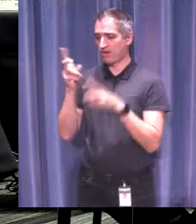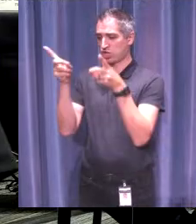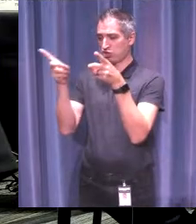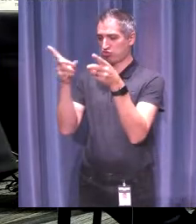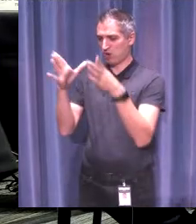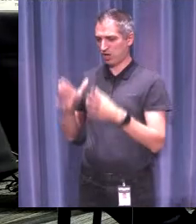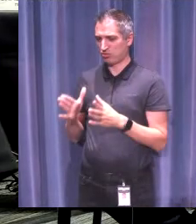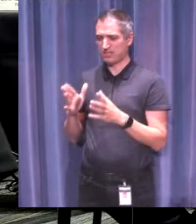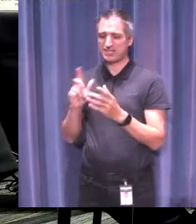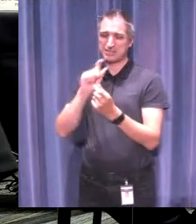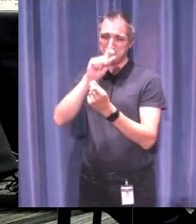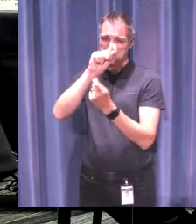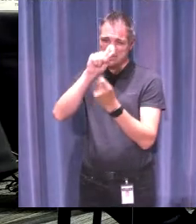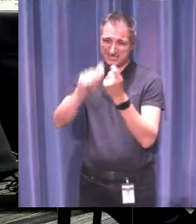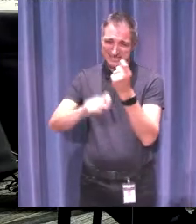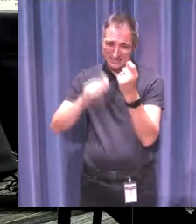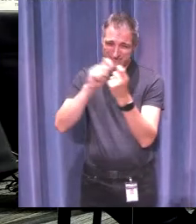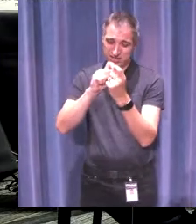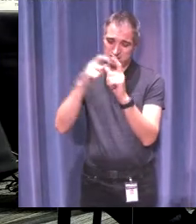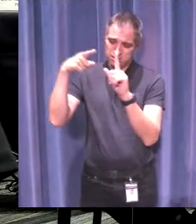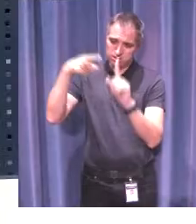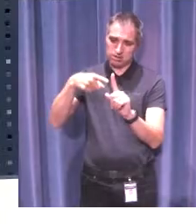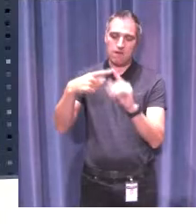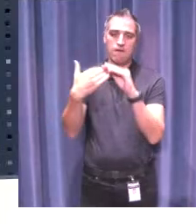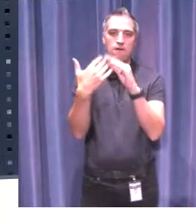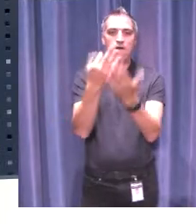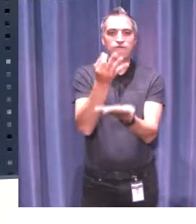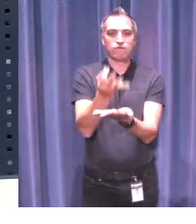Specifically looking at fiduciary responsibility.